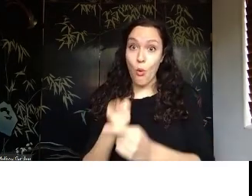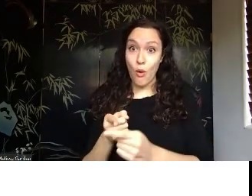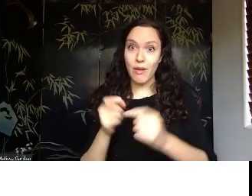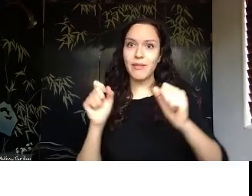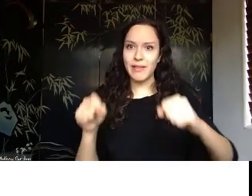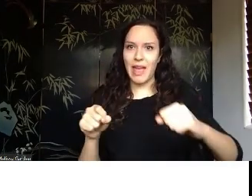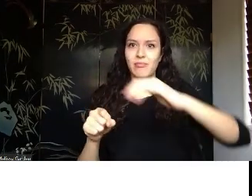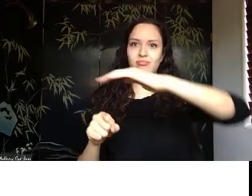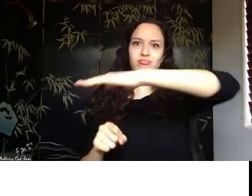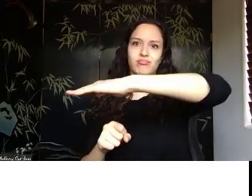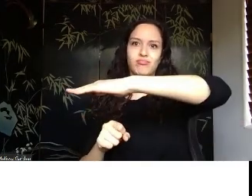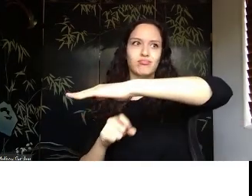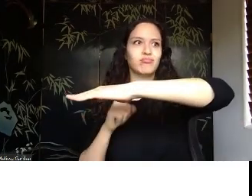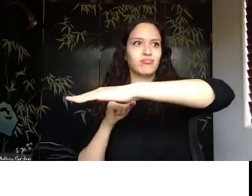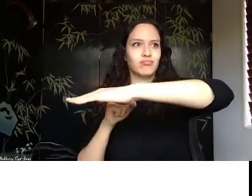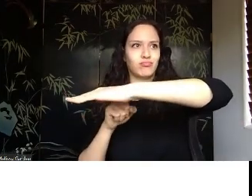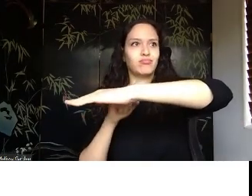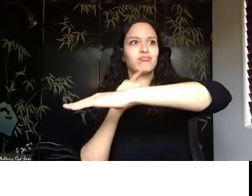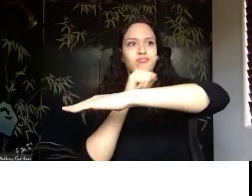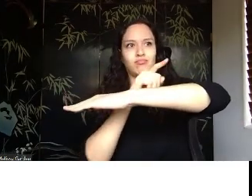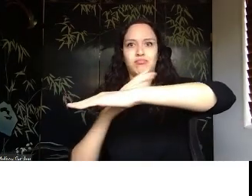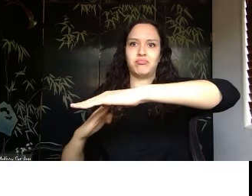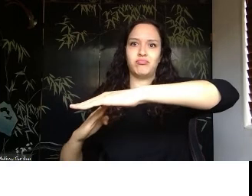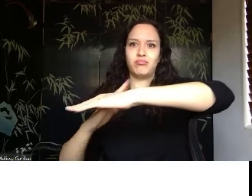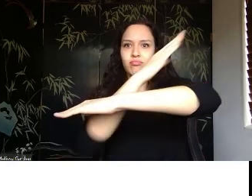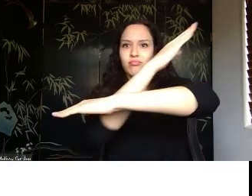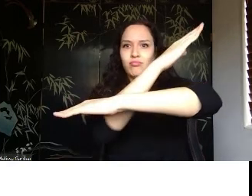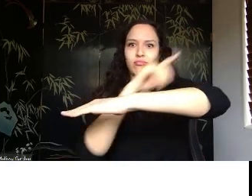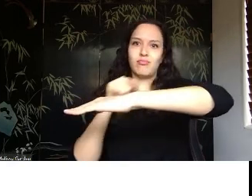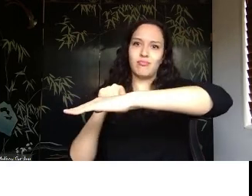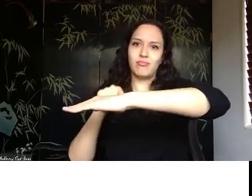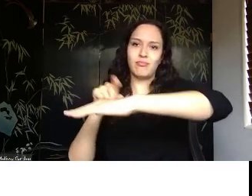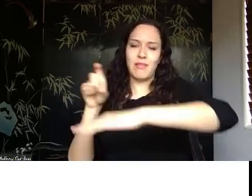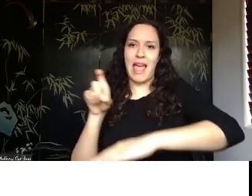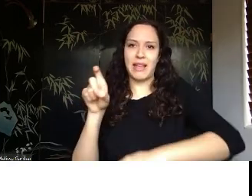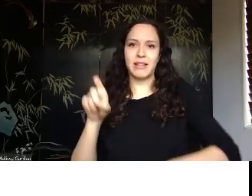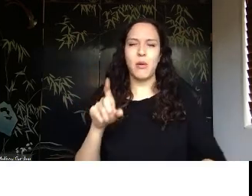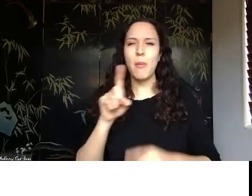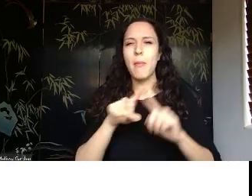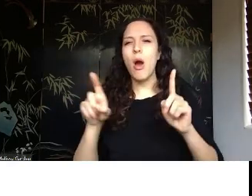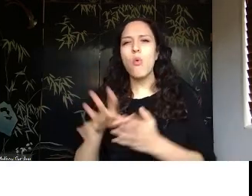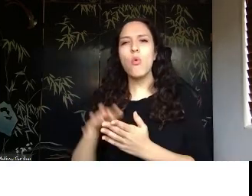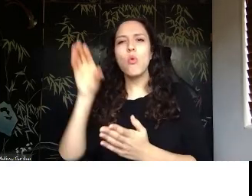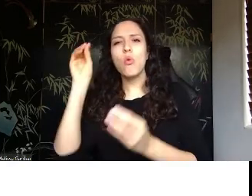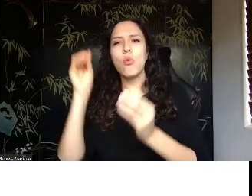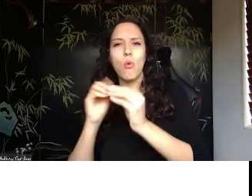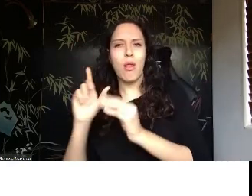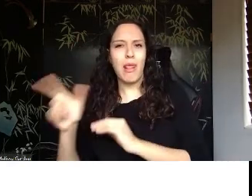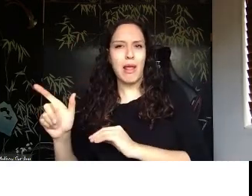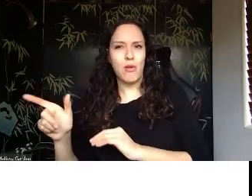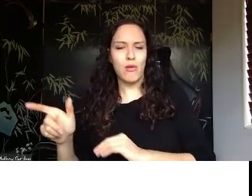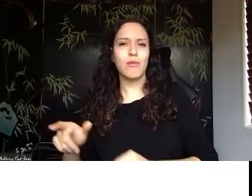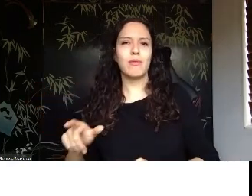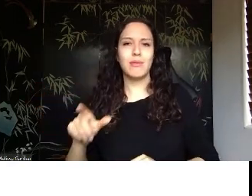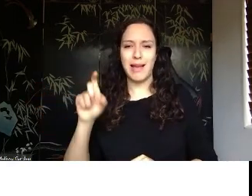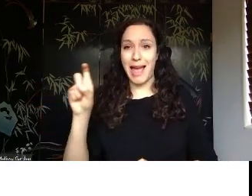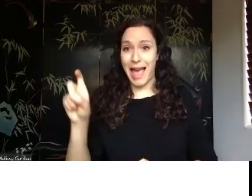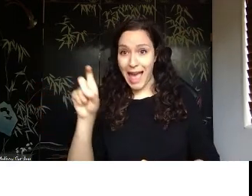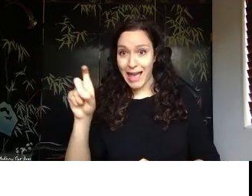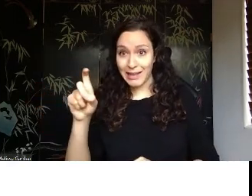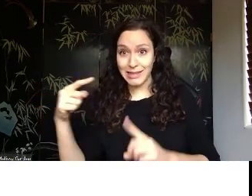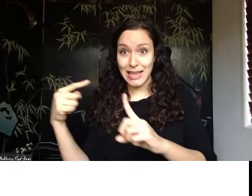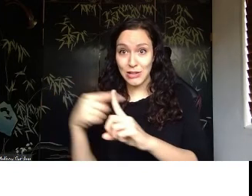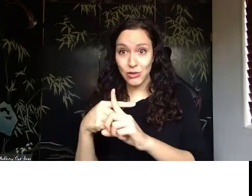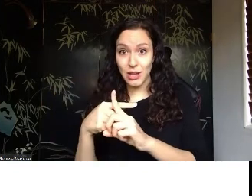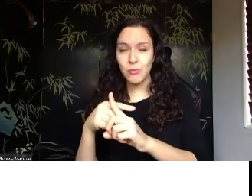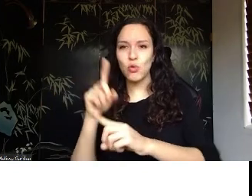the line, I mean. And that's what we're going to see later after I teach you the trick. So you'll learn that more later. Okay, x-intercept is where it crosses